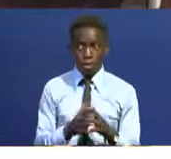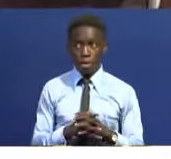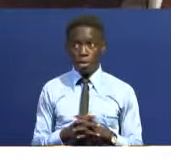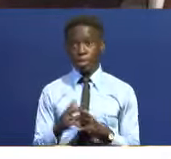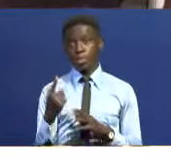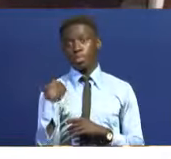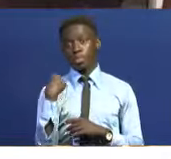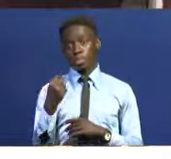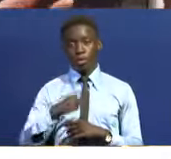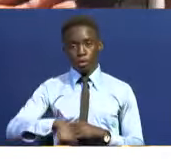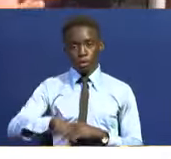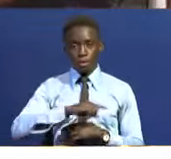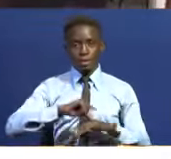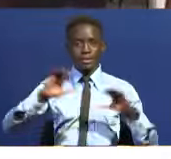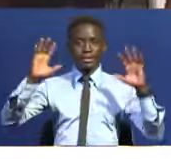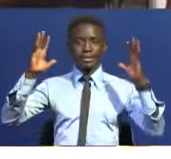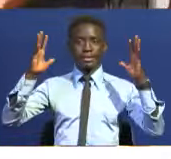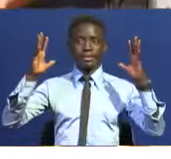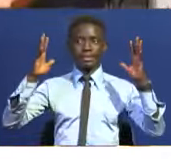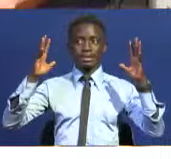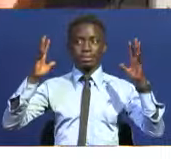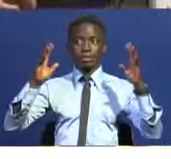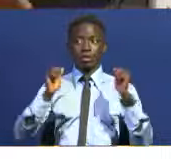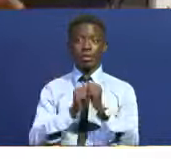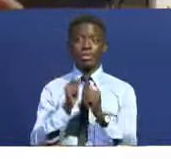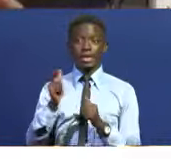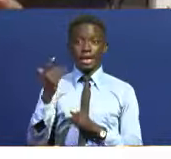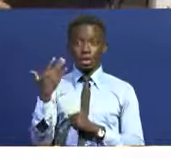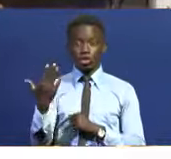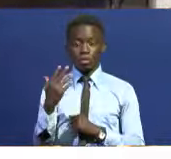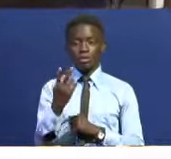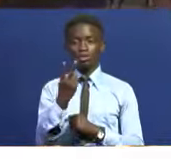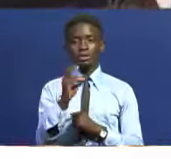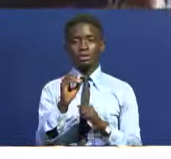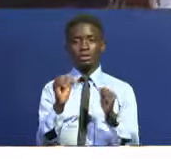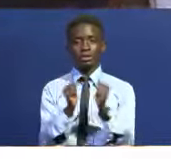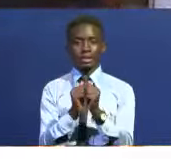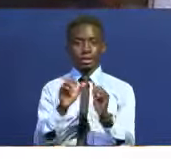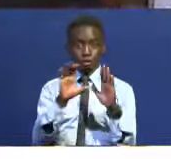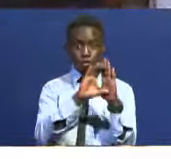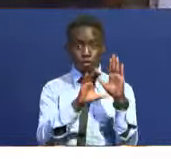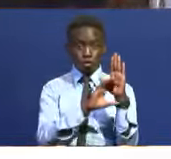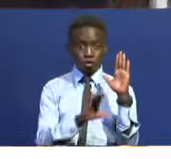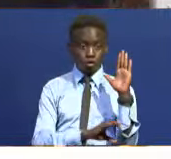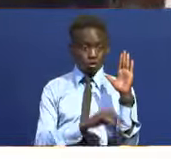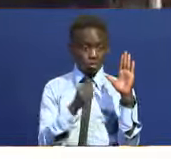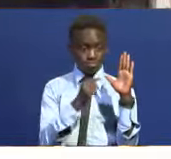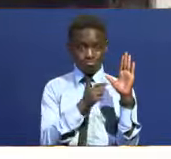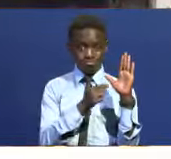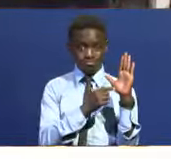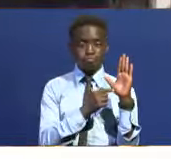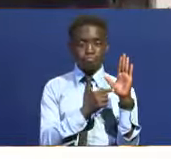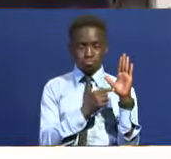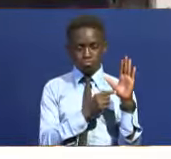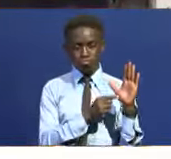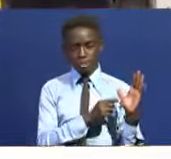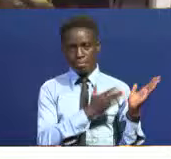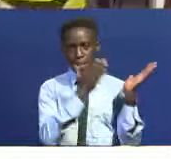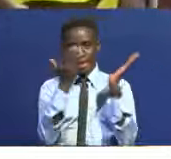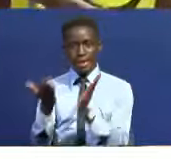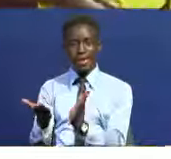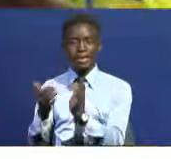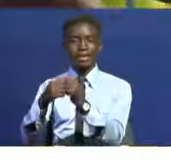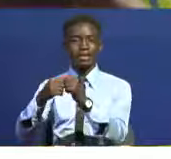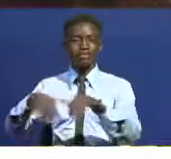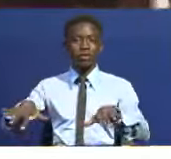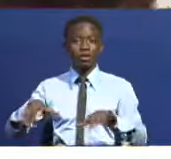were celebrating as a country this particular document called the 2010 Constitution that ushered in the devolution. Of course, the devolved units have